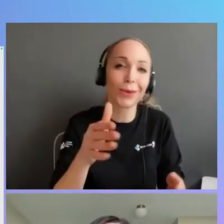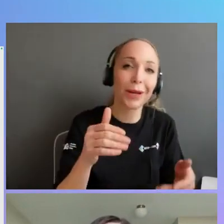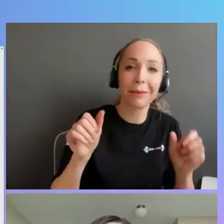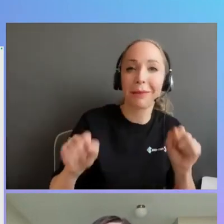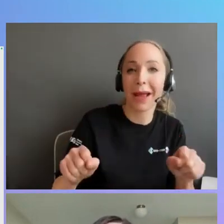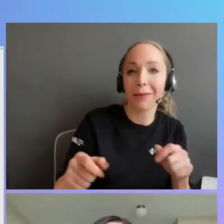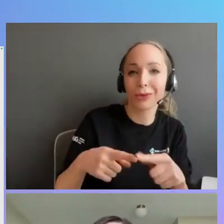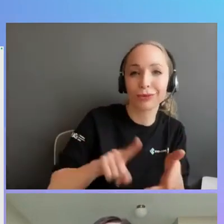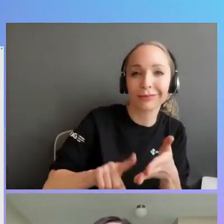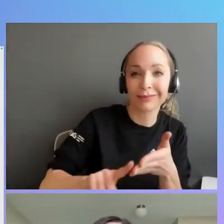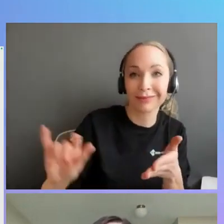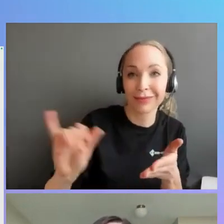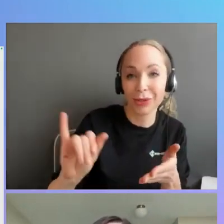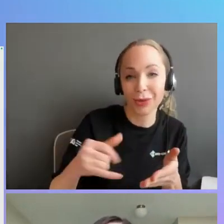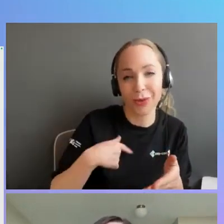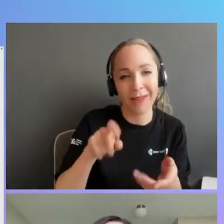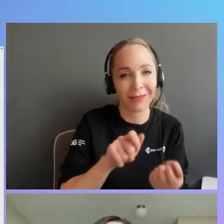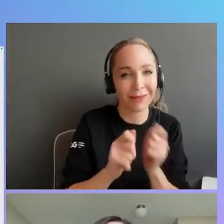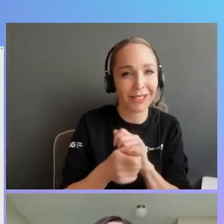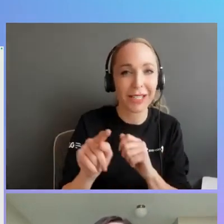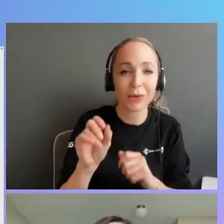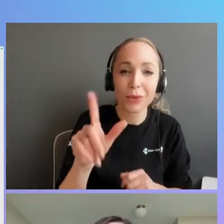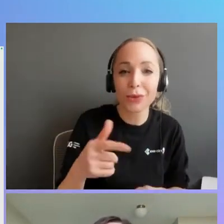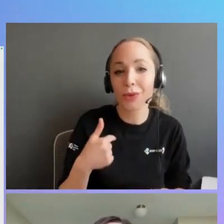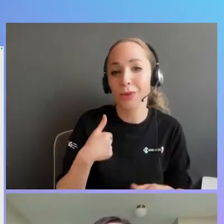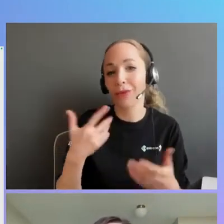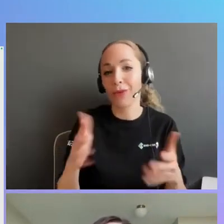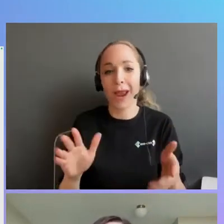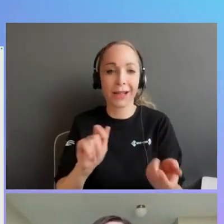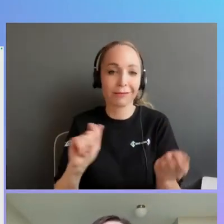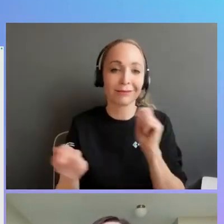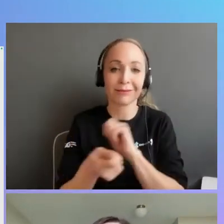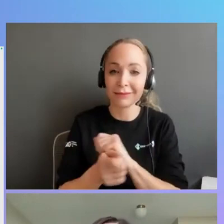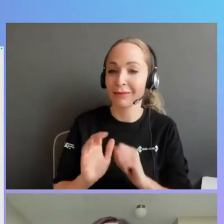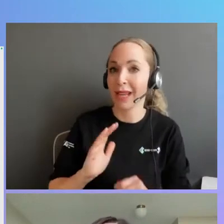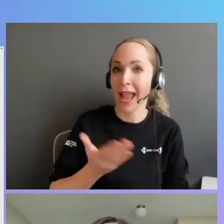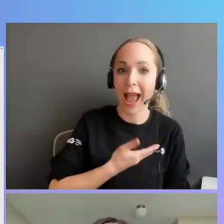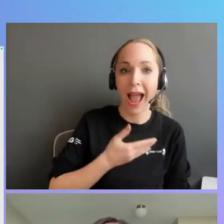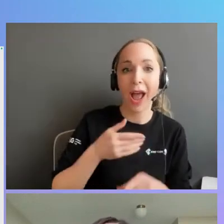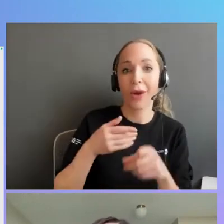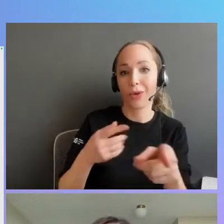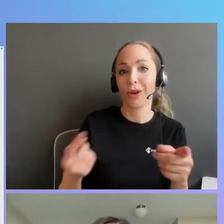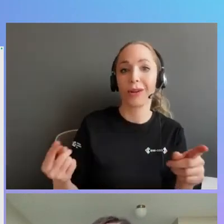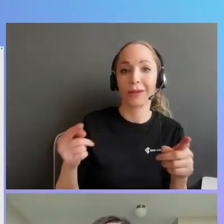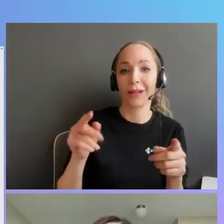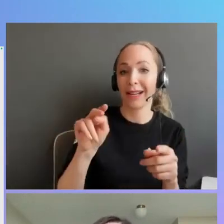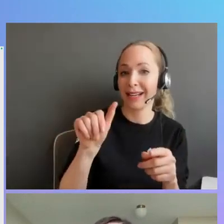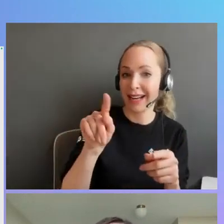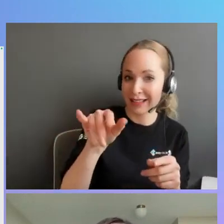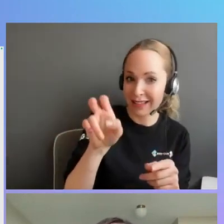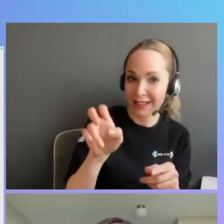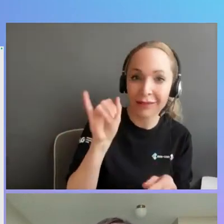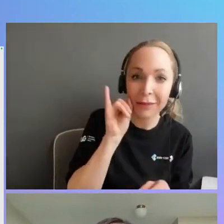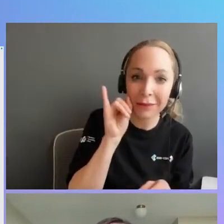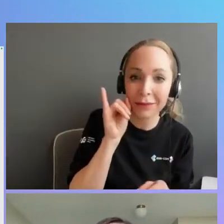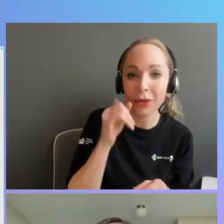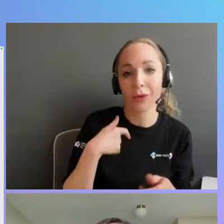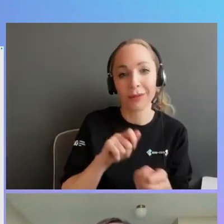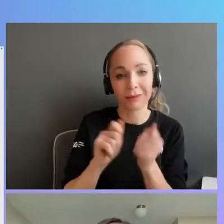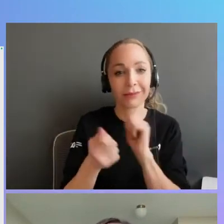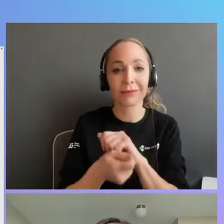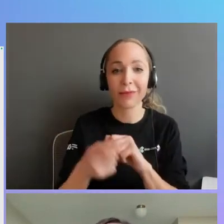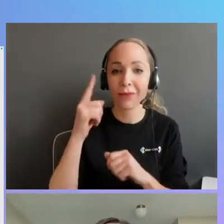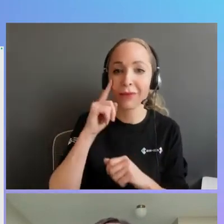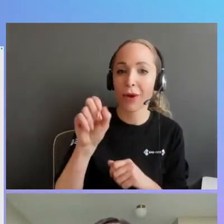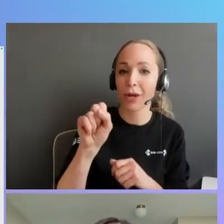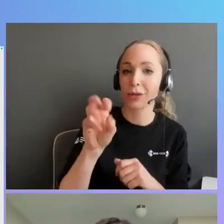We continue to support native iOS apps, both UIKit and Swift UI. We have improved our support for Swift UI over the last year,